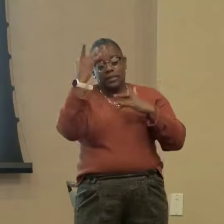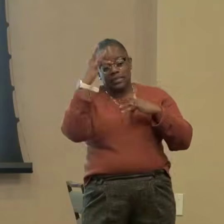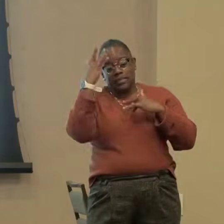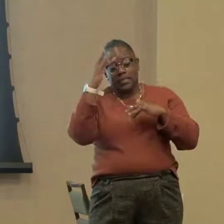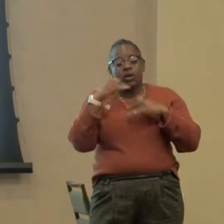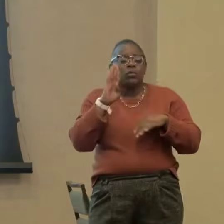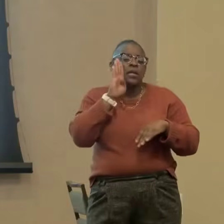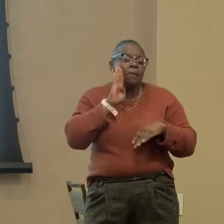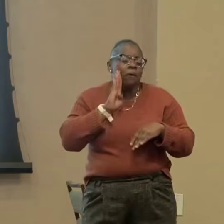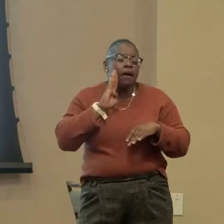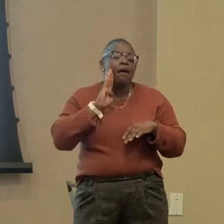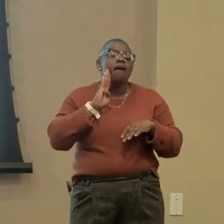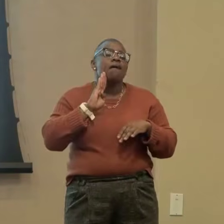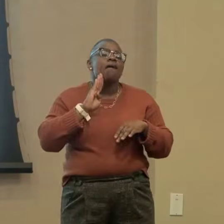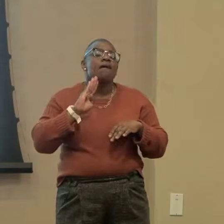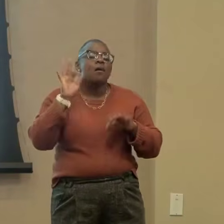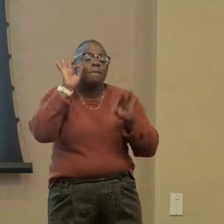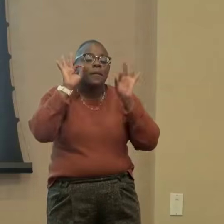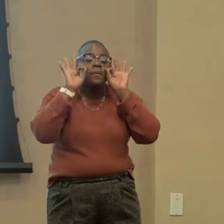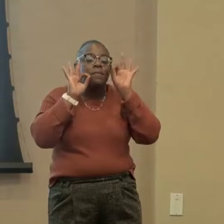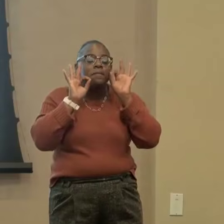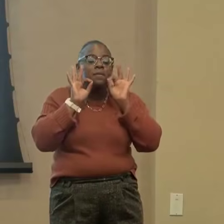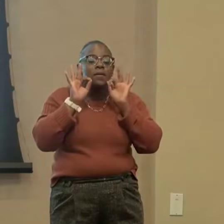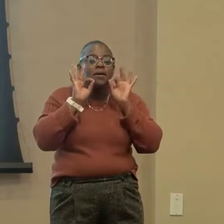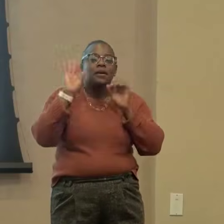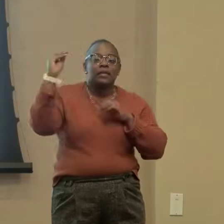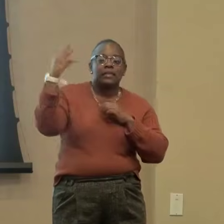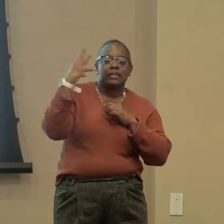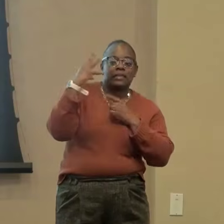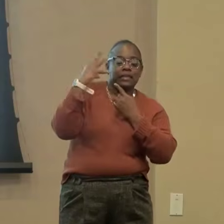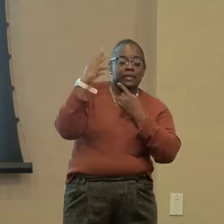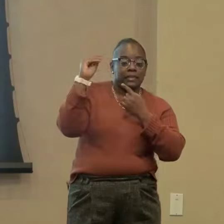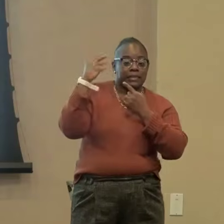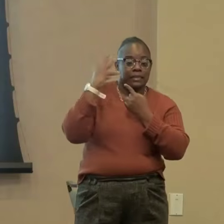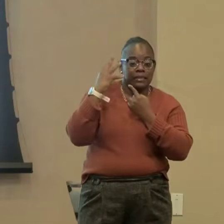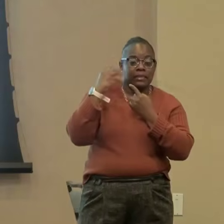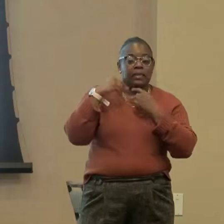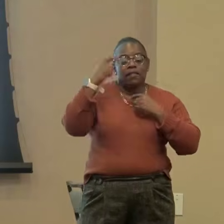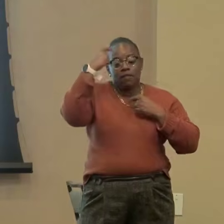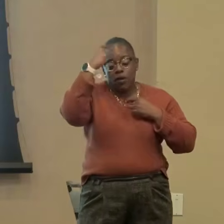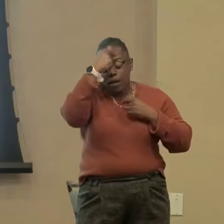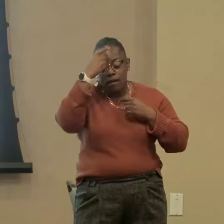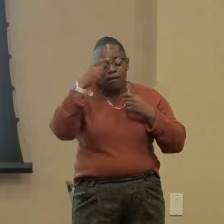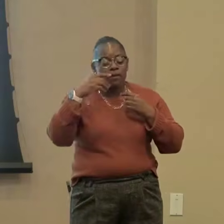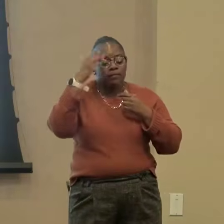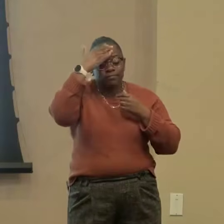you get brown spots on your cheeks, usually the sun-bearing area, so cheeks, foreheads,